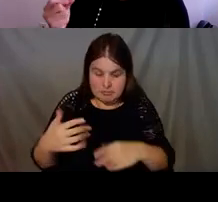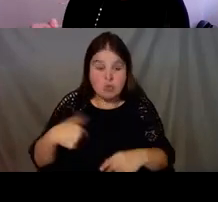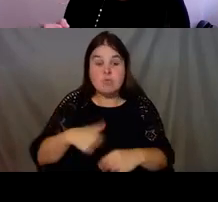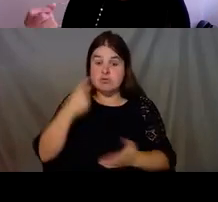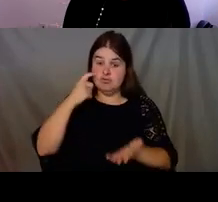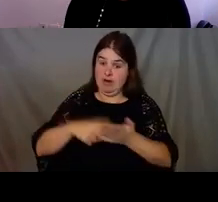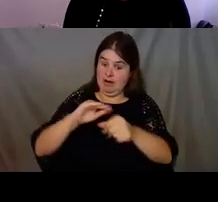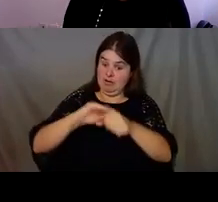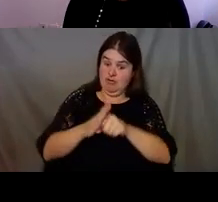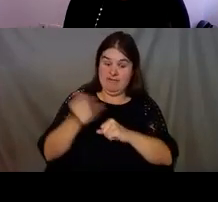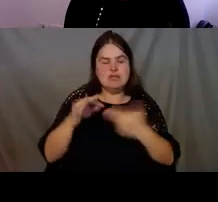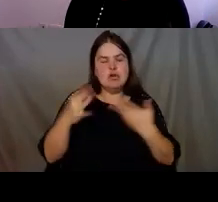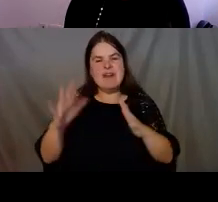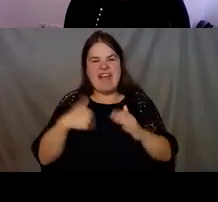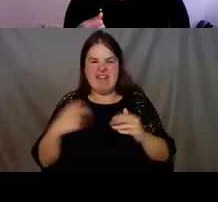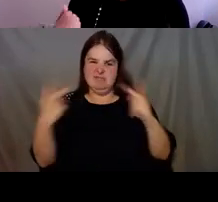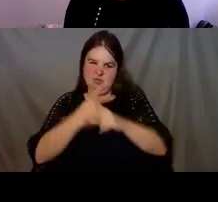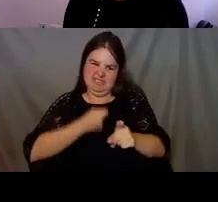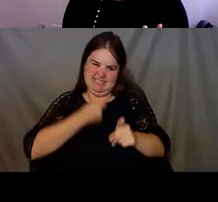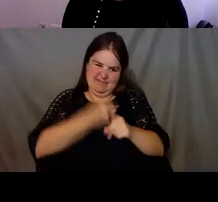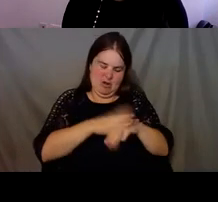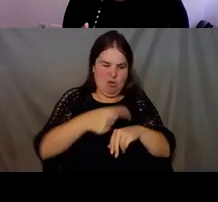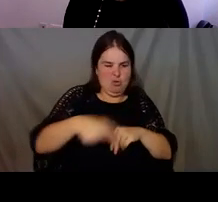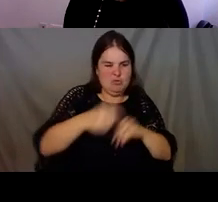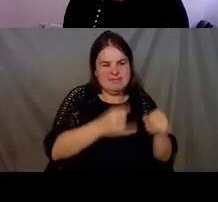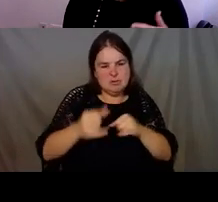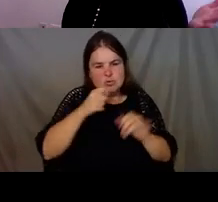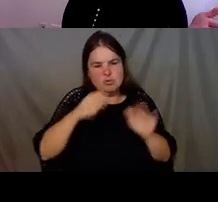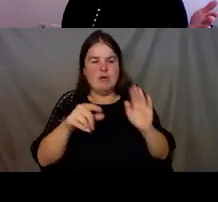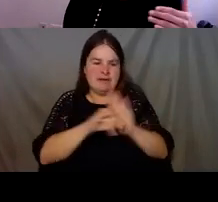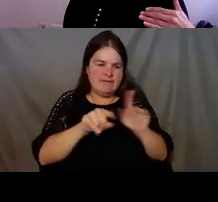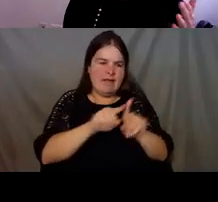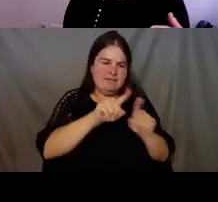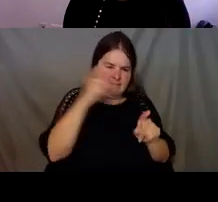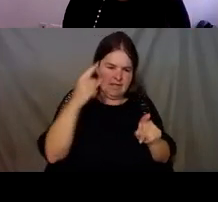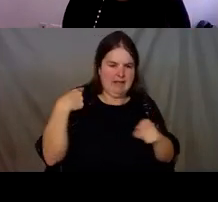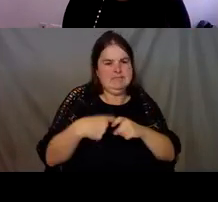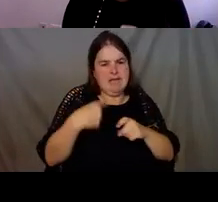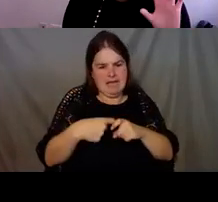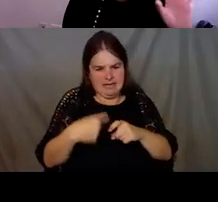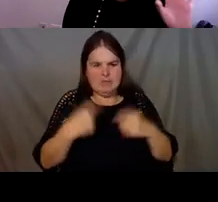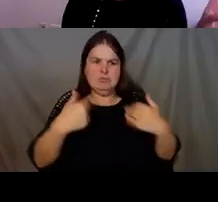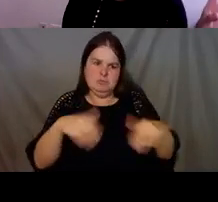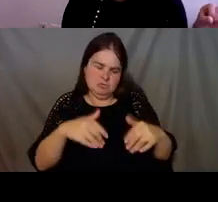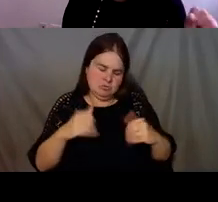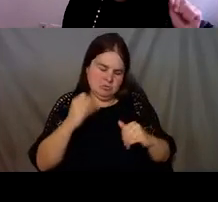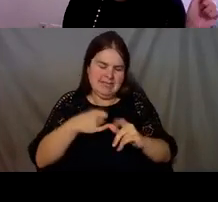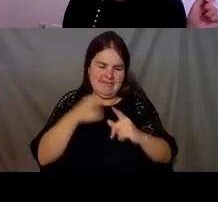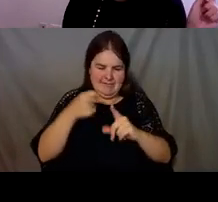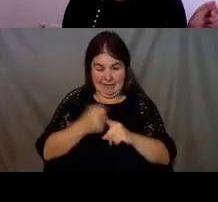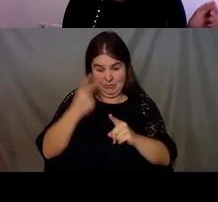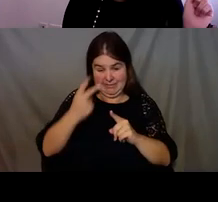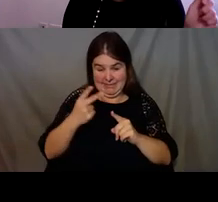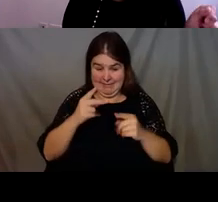a disproportionate impact on individuals who identify as Black or Hispanic. So the two kind of graphs that you're seeing here on the left, we